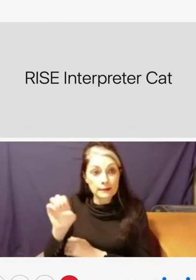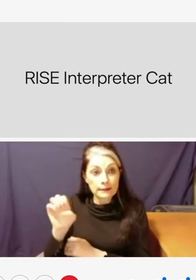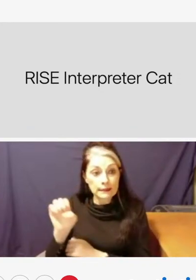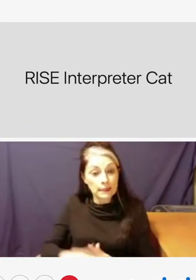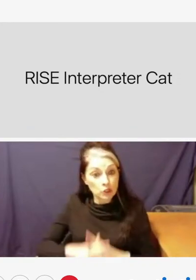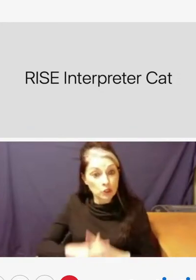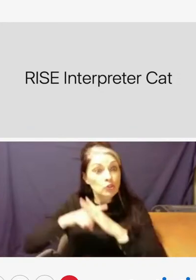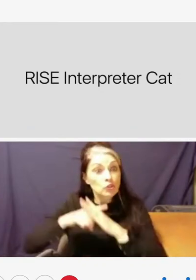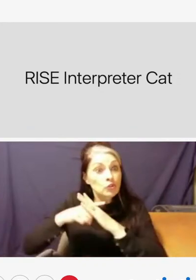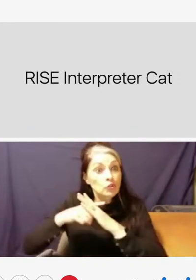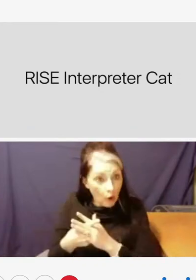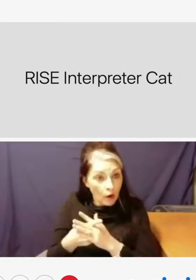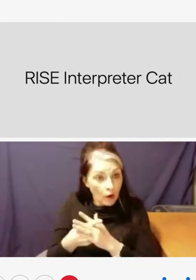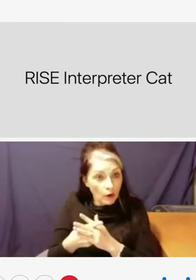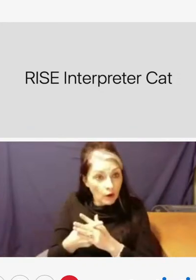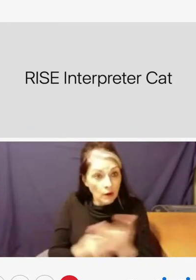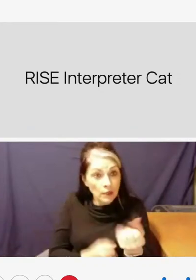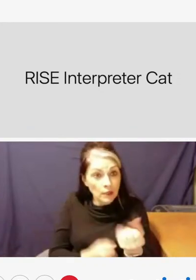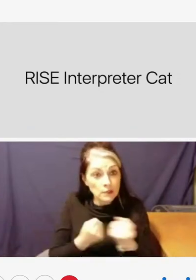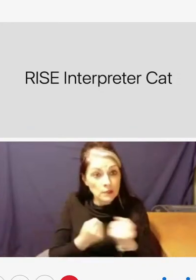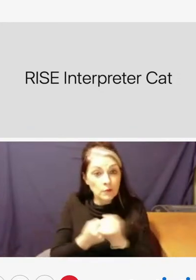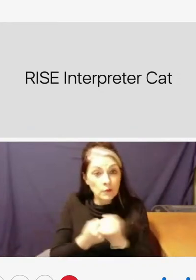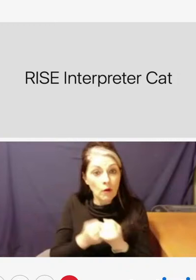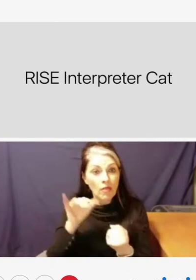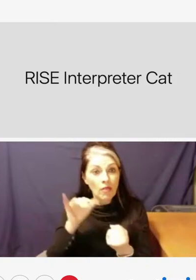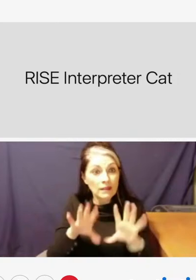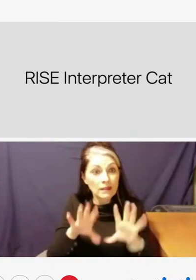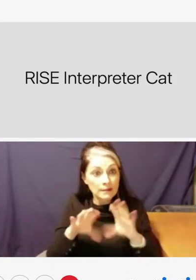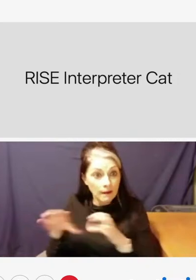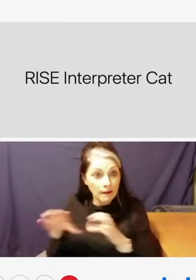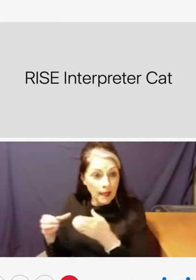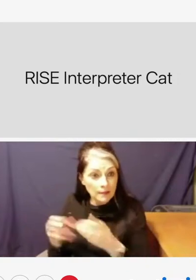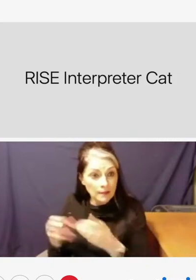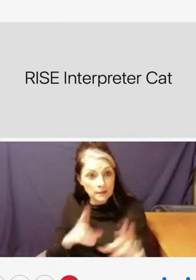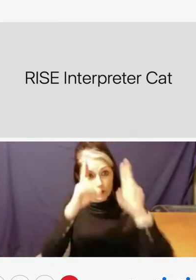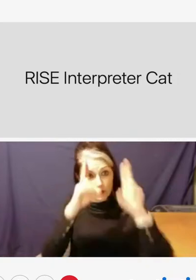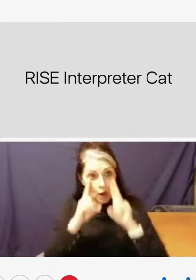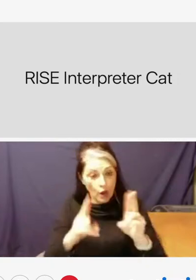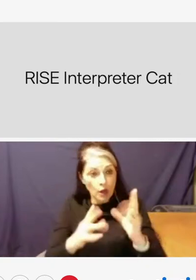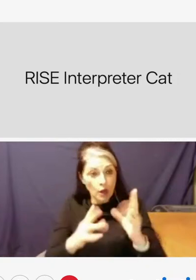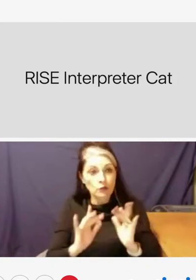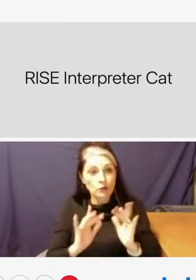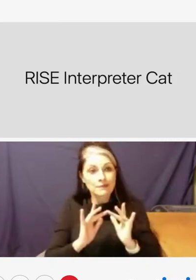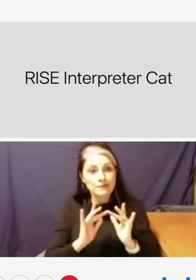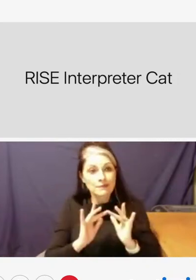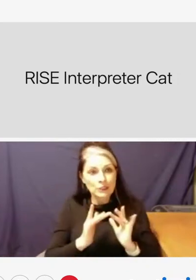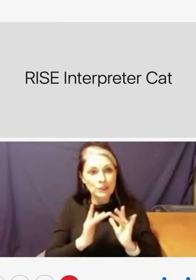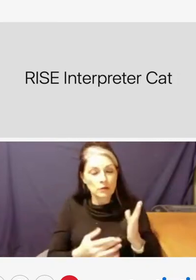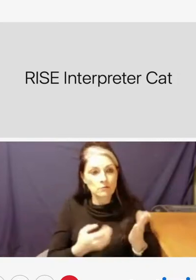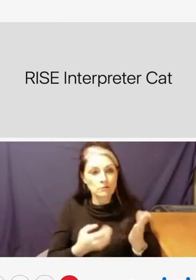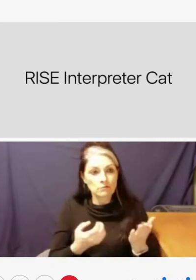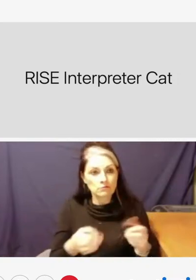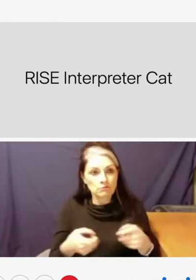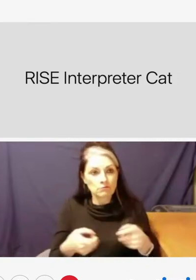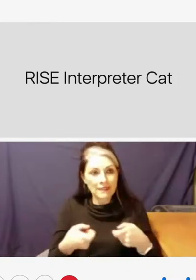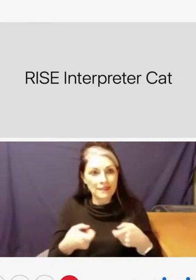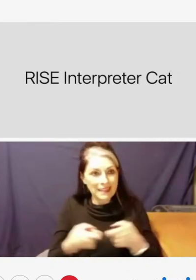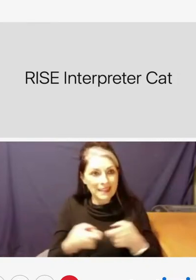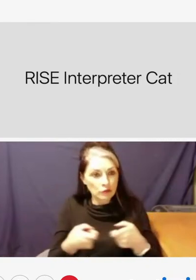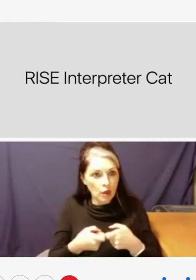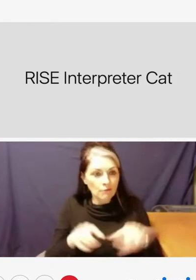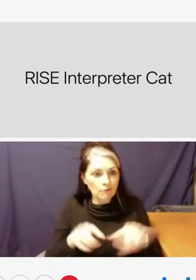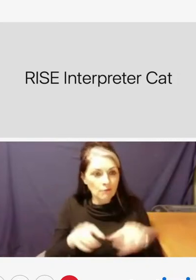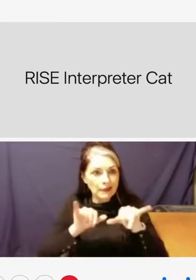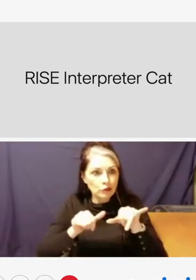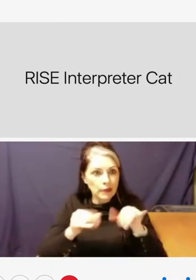telepresent courses for honors digital electronics and uh inter ruction engineering design between Gran ter High